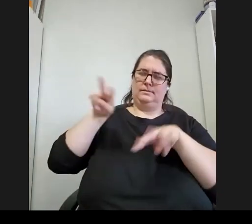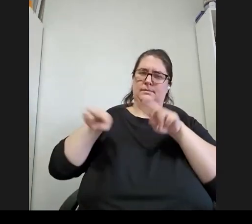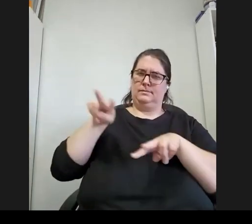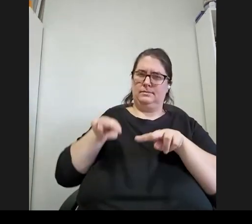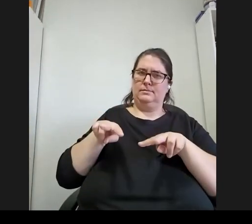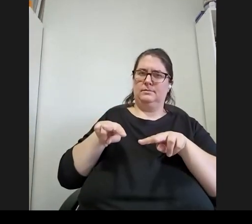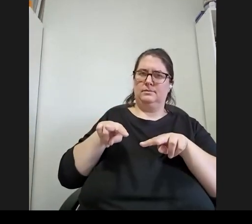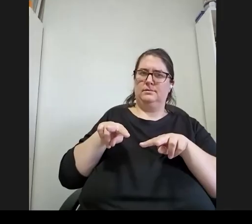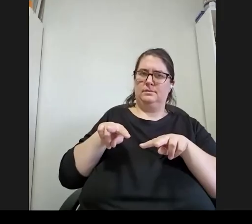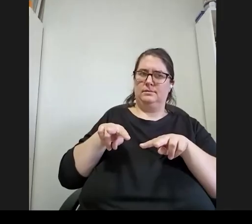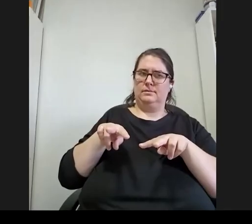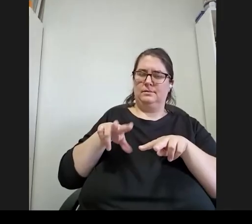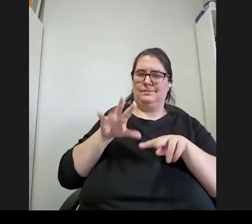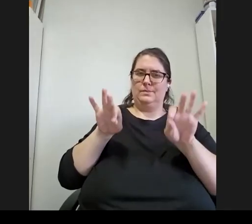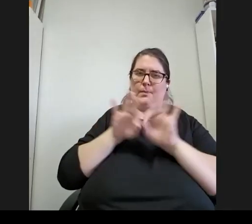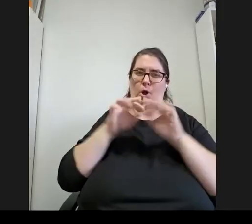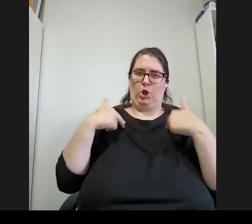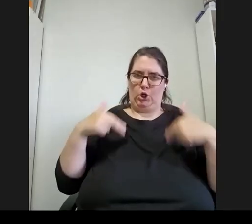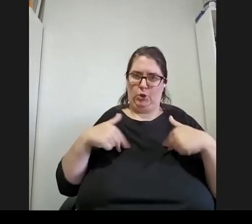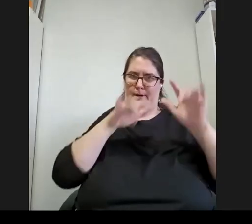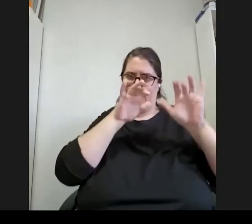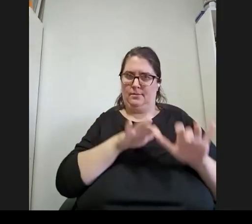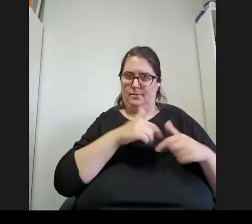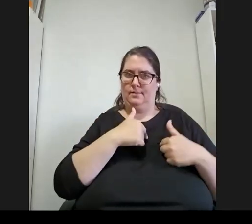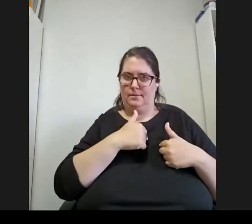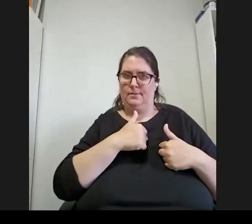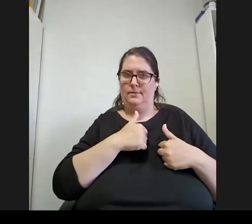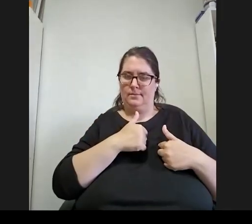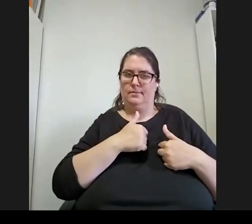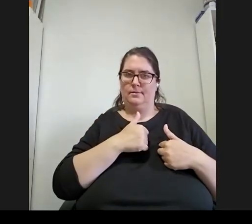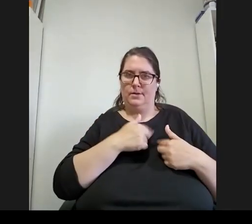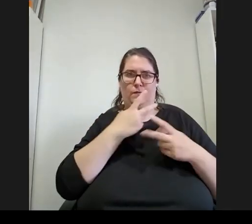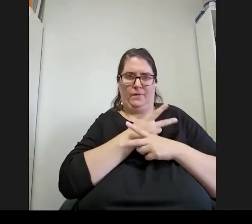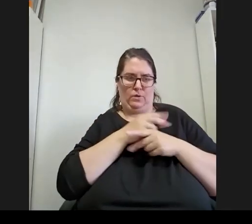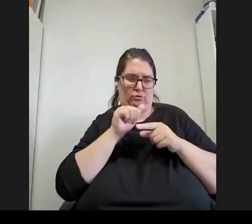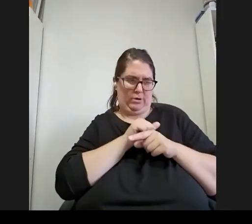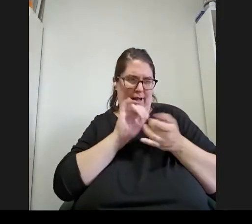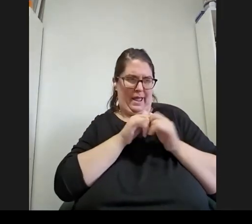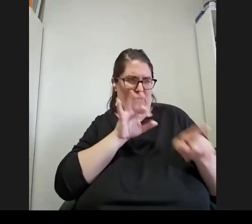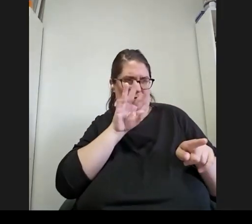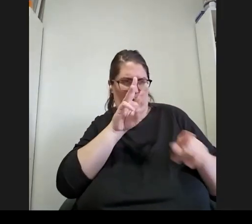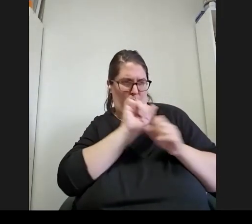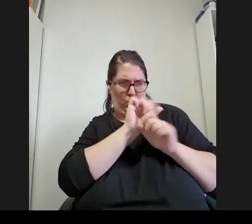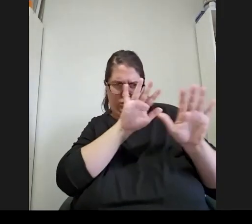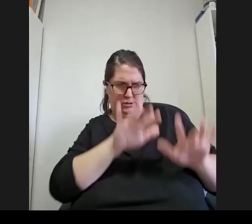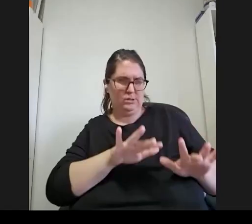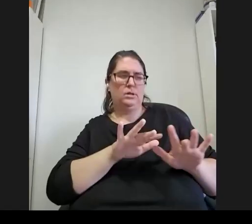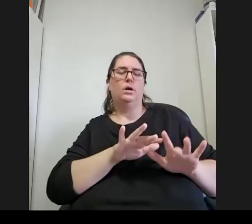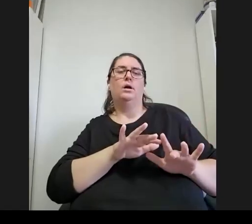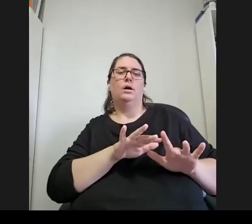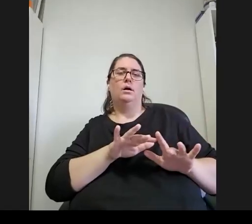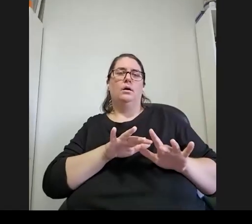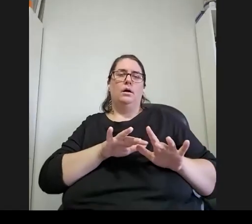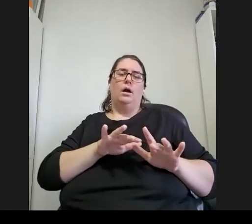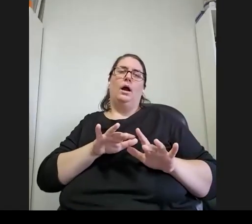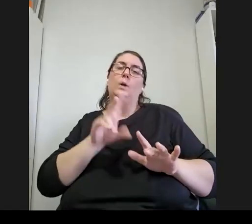you to use the tool to familiarize yourself on the framework, and we did give you a